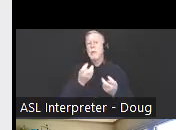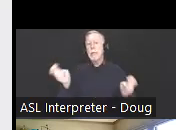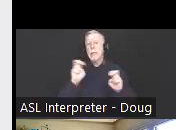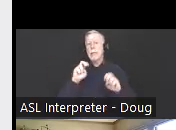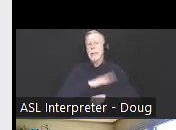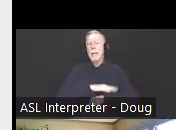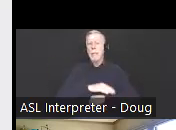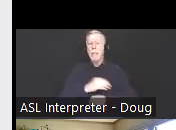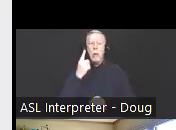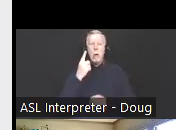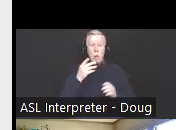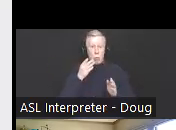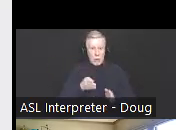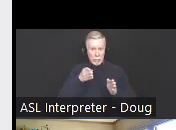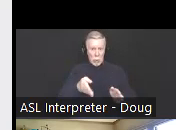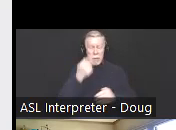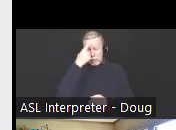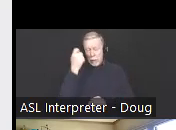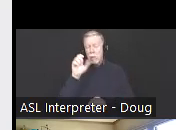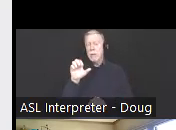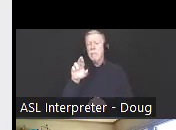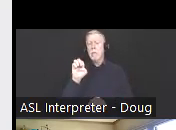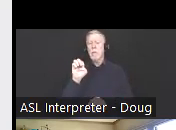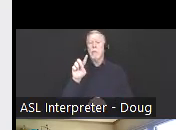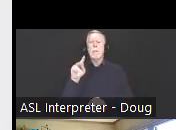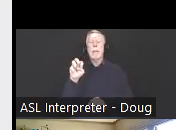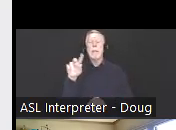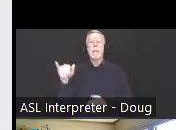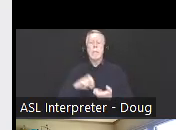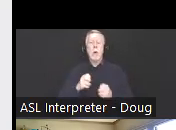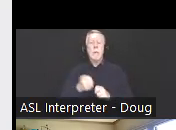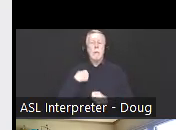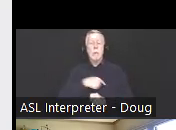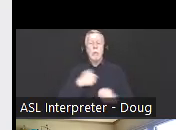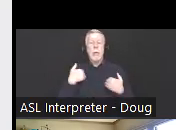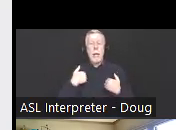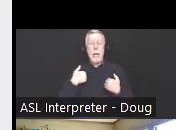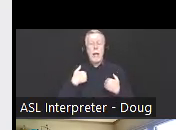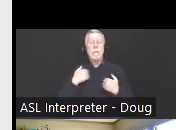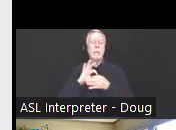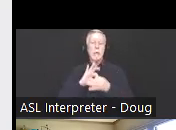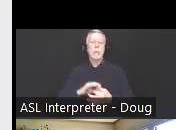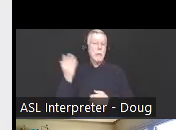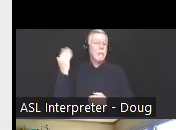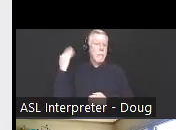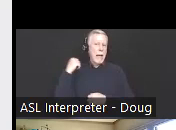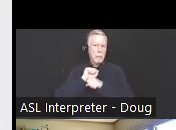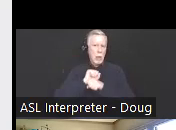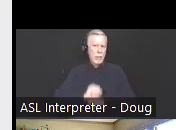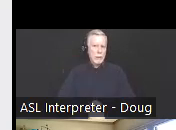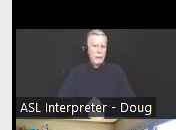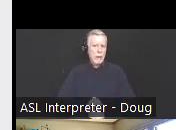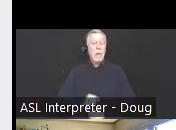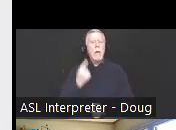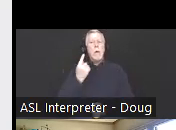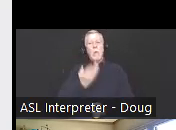because of the credibility problem that we often have in terms of past practices, one of the things that